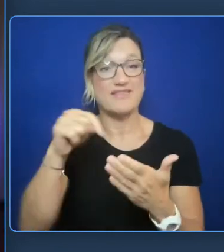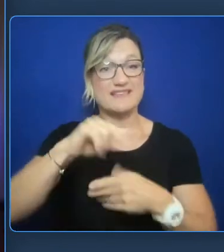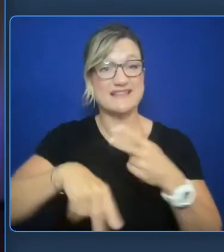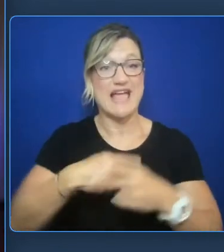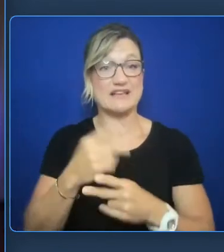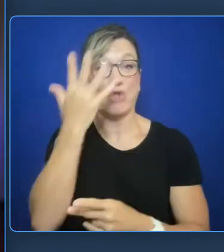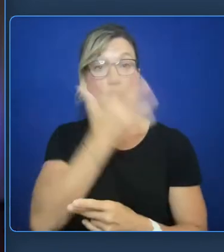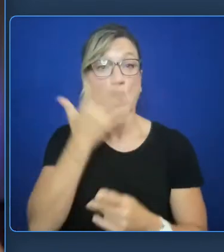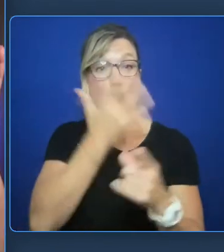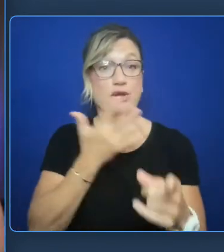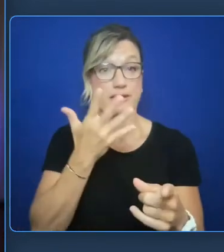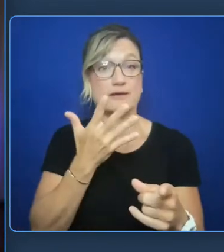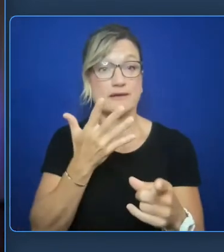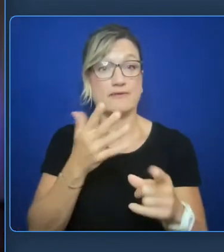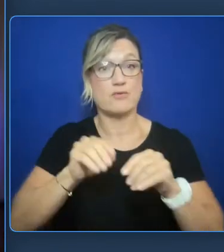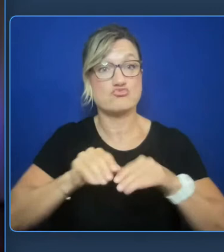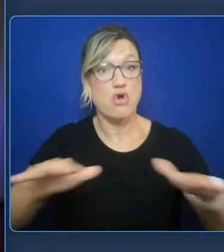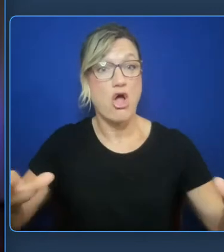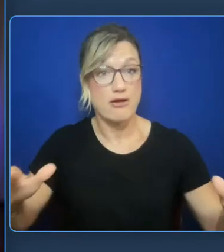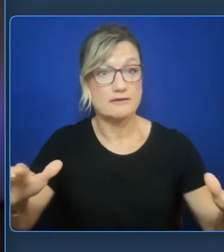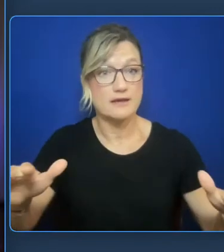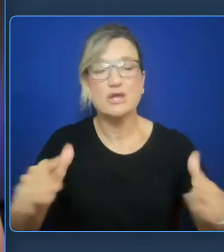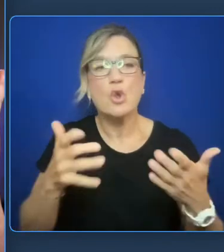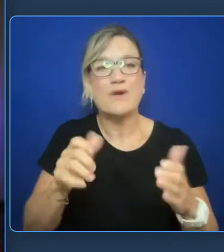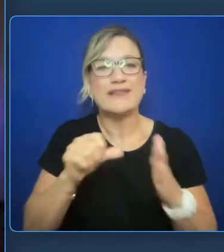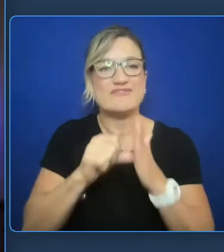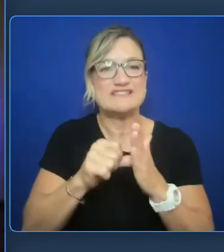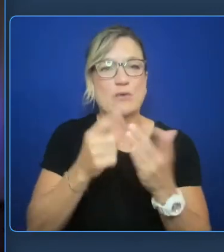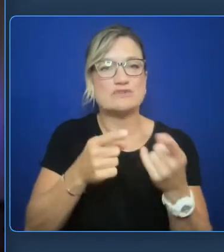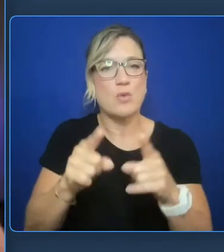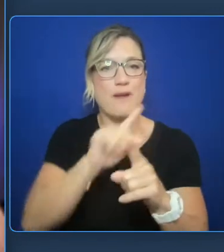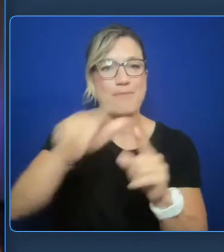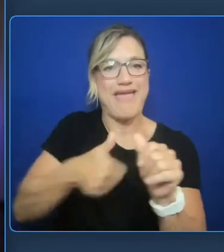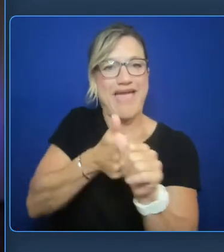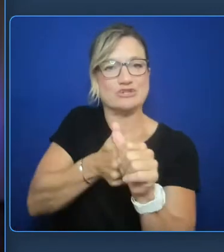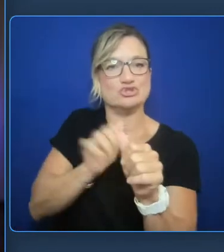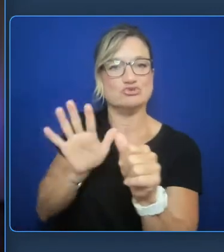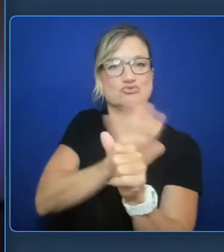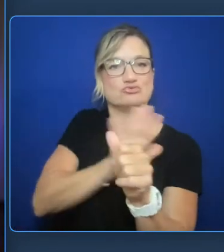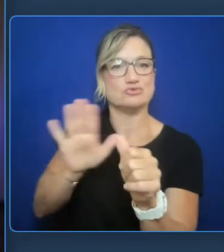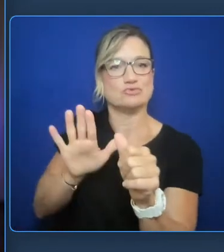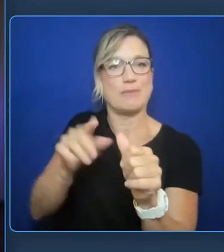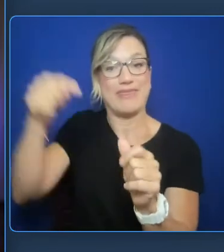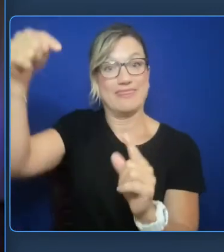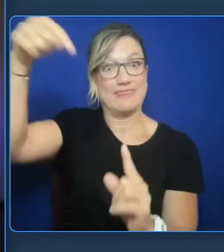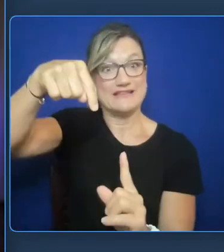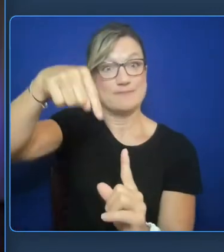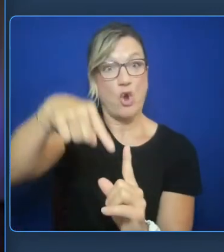web broadcast, because you don't want to emphasize what's going on behind you. You want to emphasize this part.